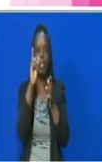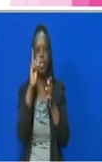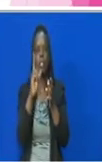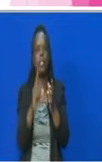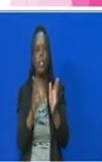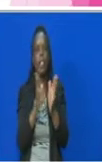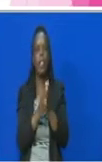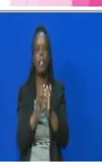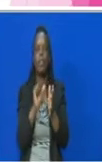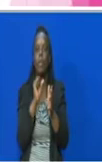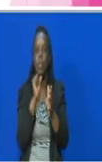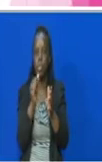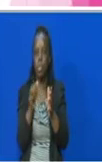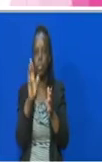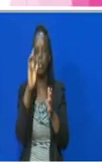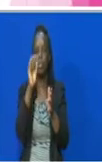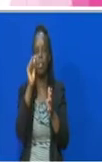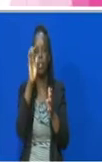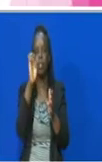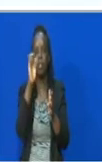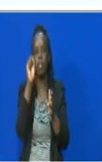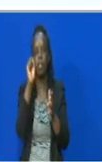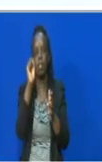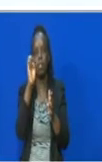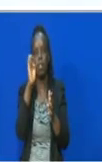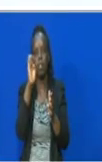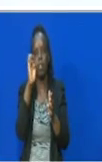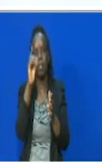the one which has not rusted.